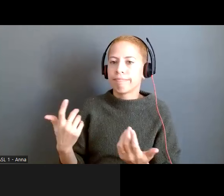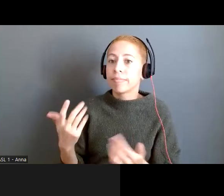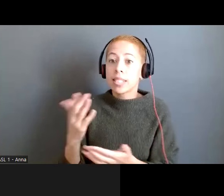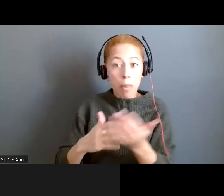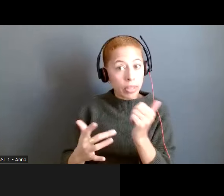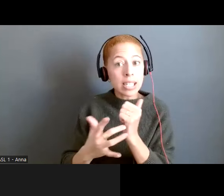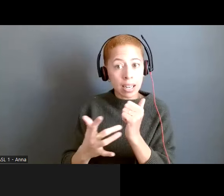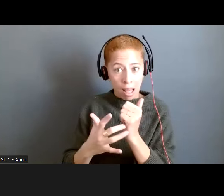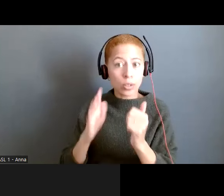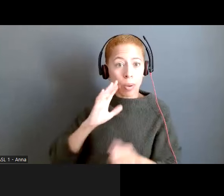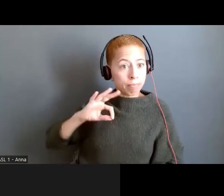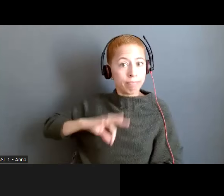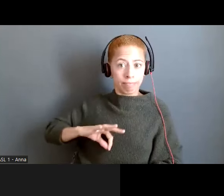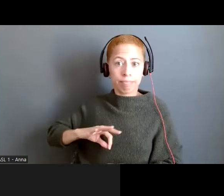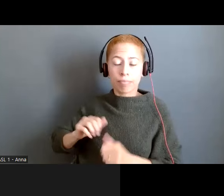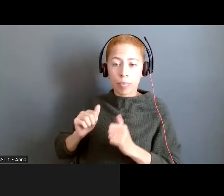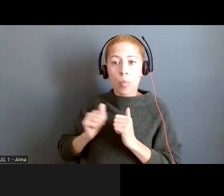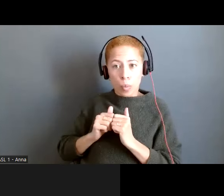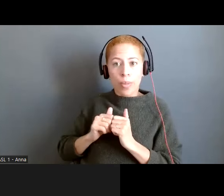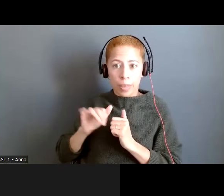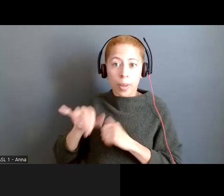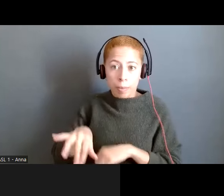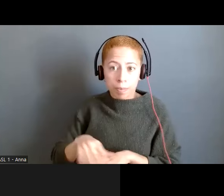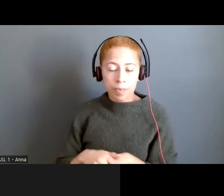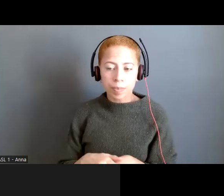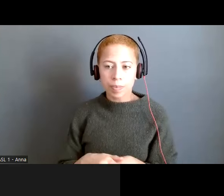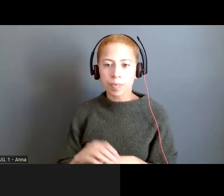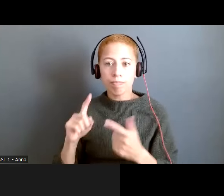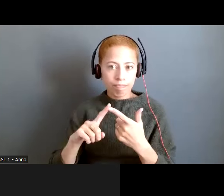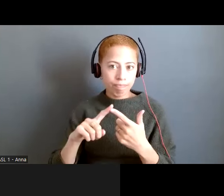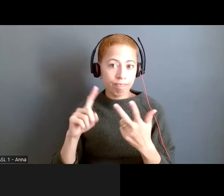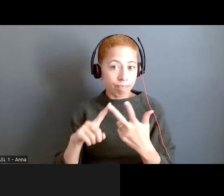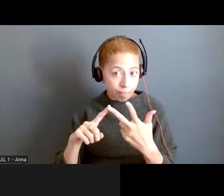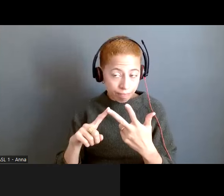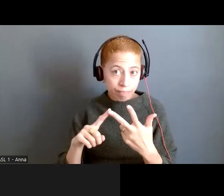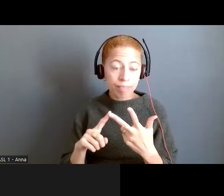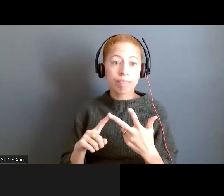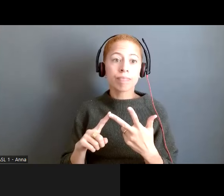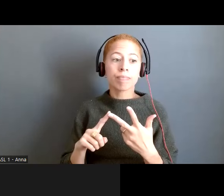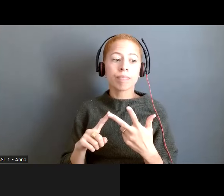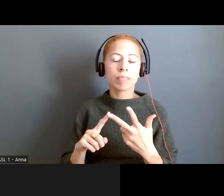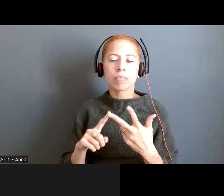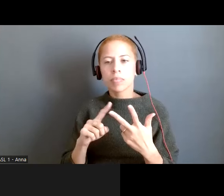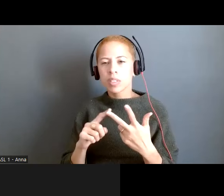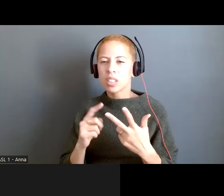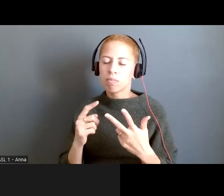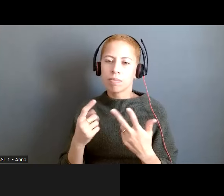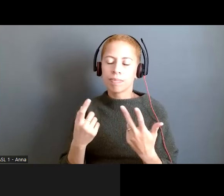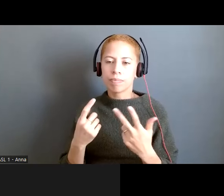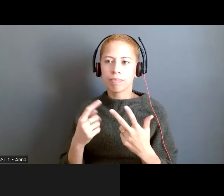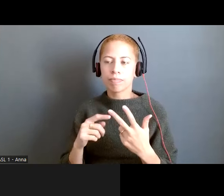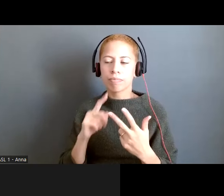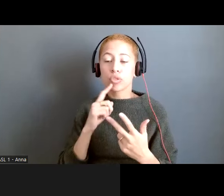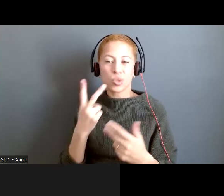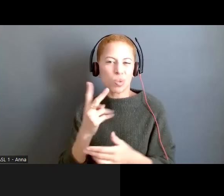help them with that original lift. The last thing that I would say is kind of a two-parter. One, we need to